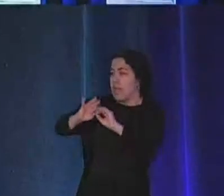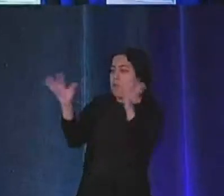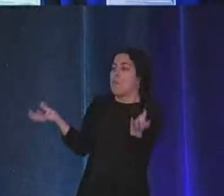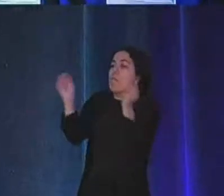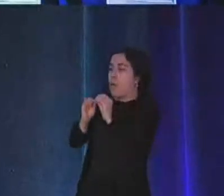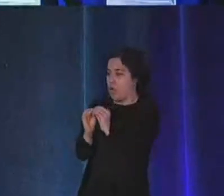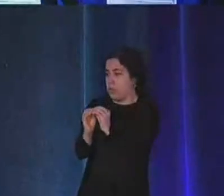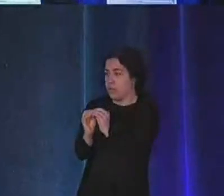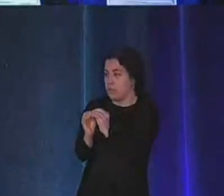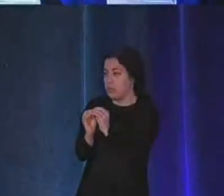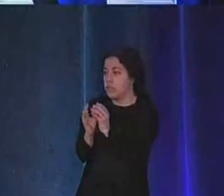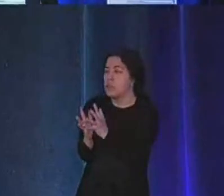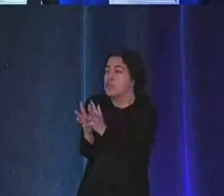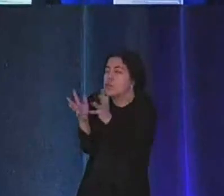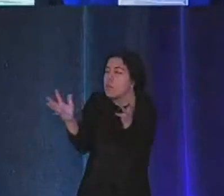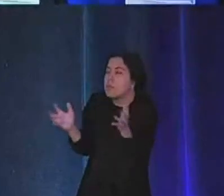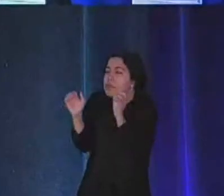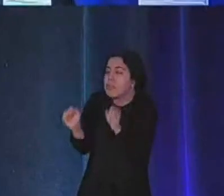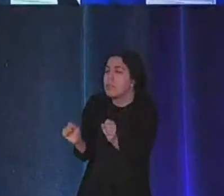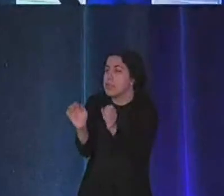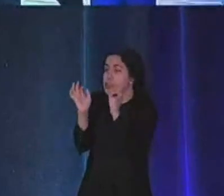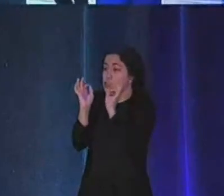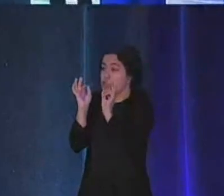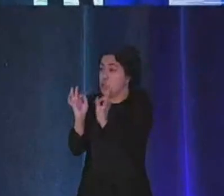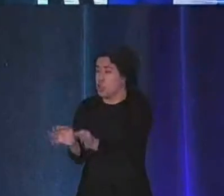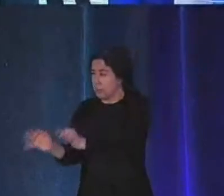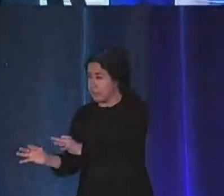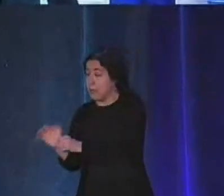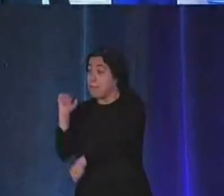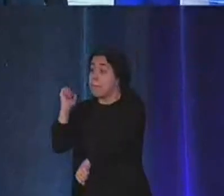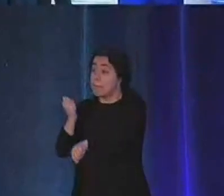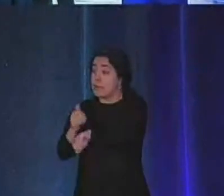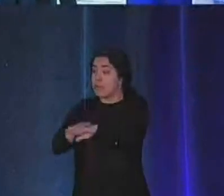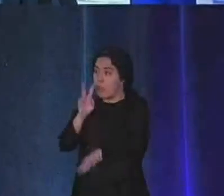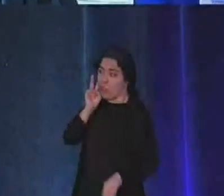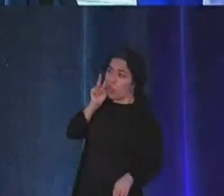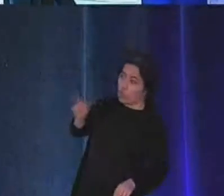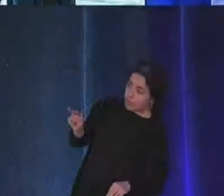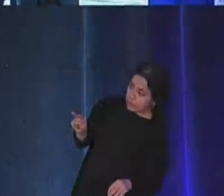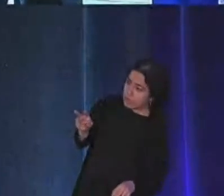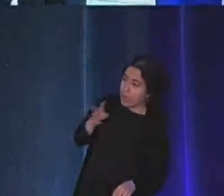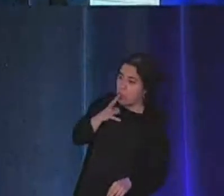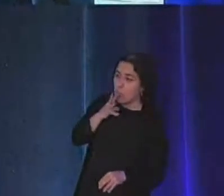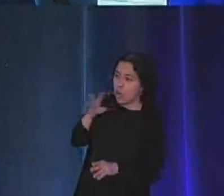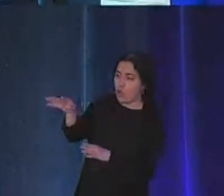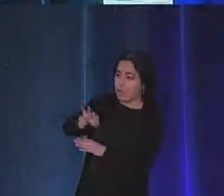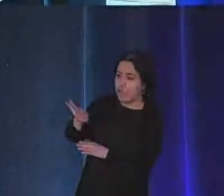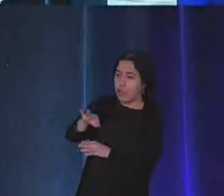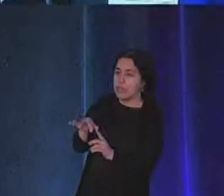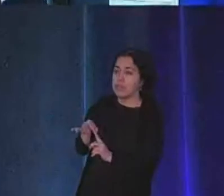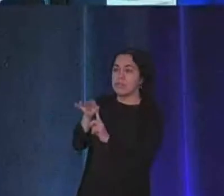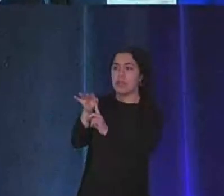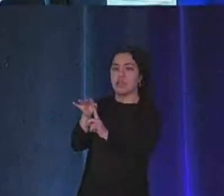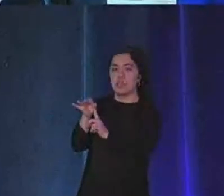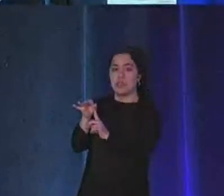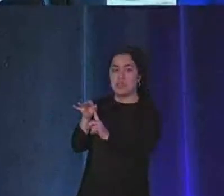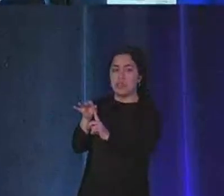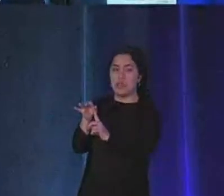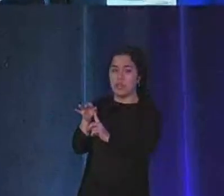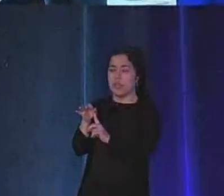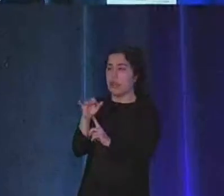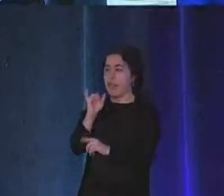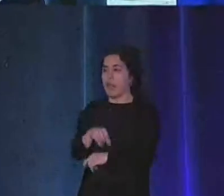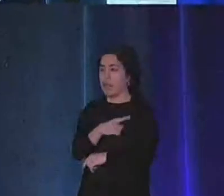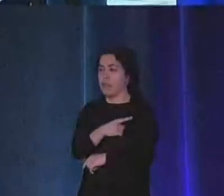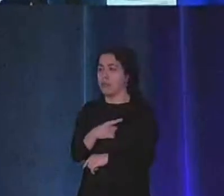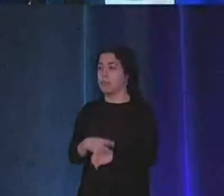much can be determined just by looking at a waterfall, and especially ours. I'm sorry about that.